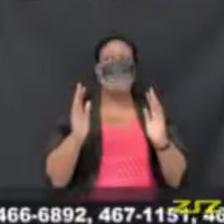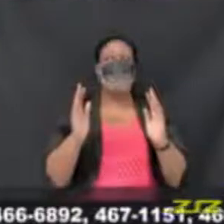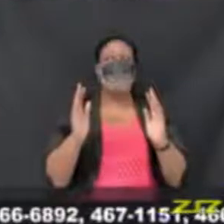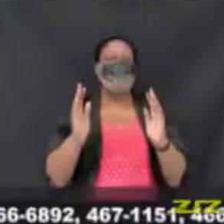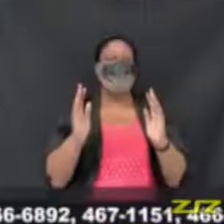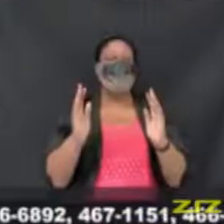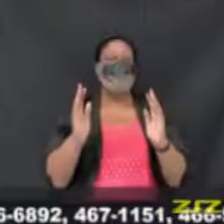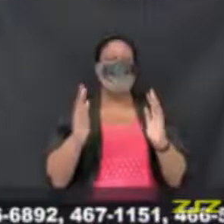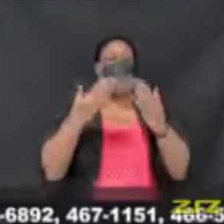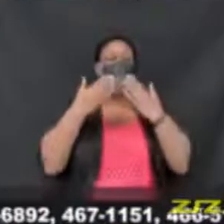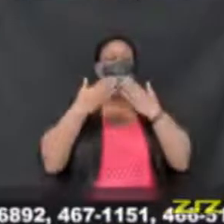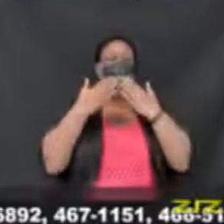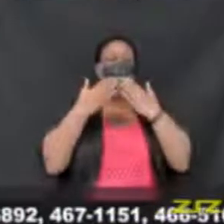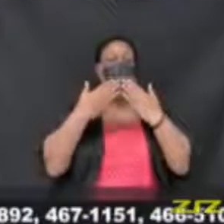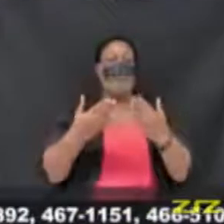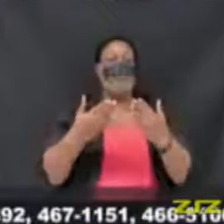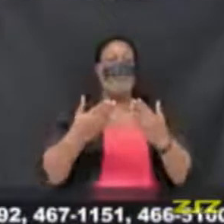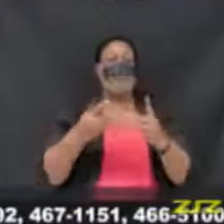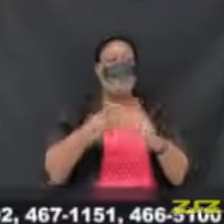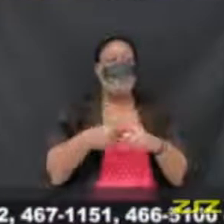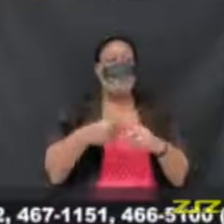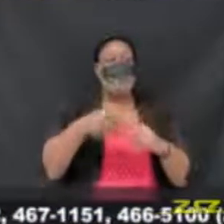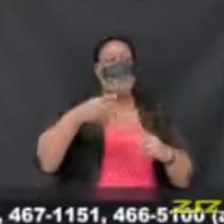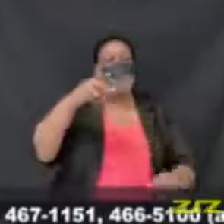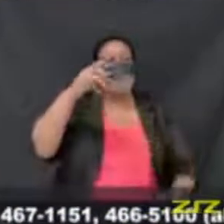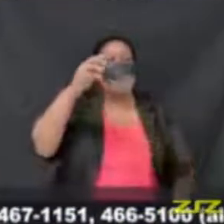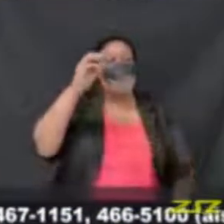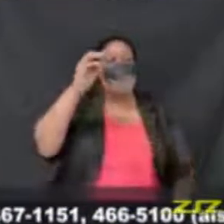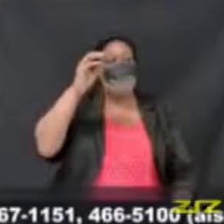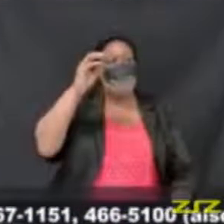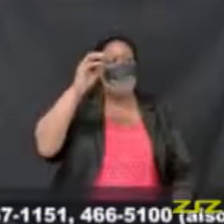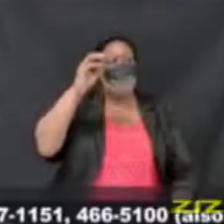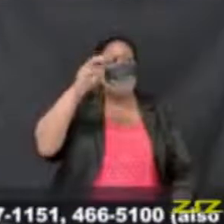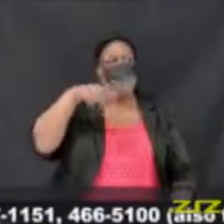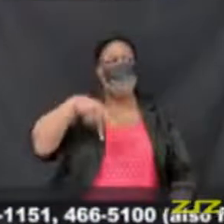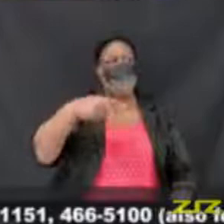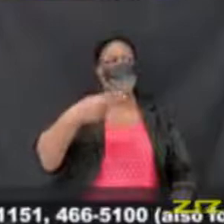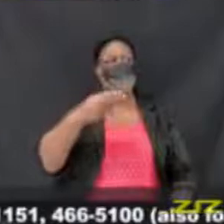co-chair, Mrs. Phipps, for being here as well.